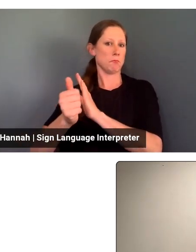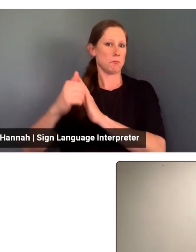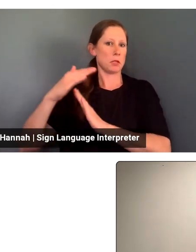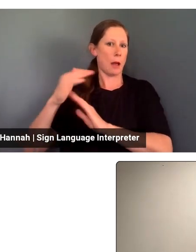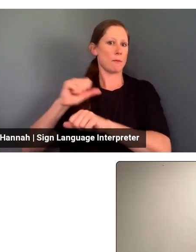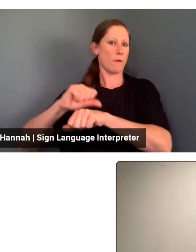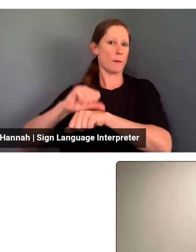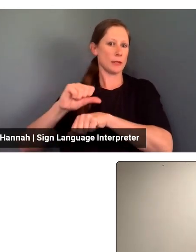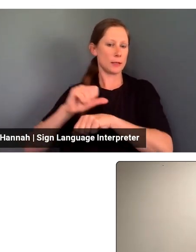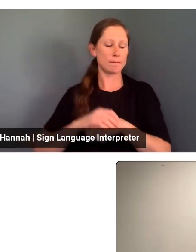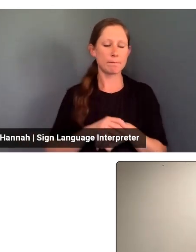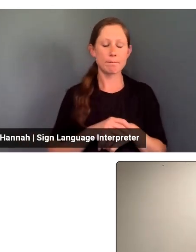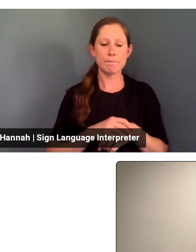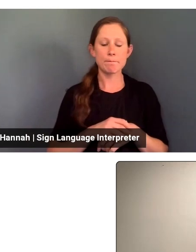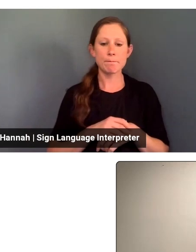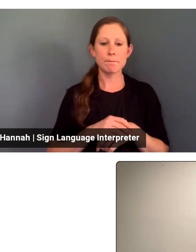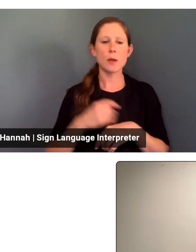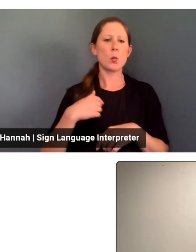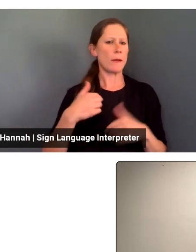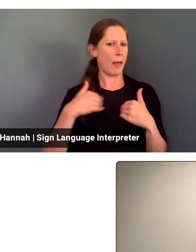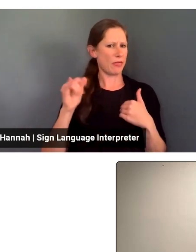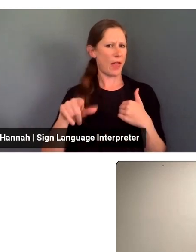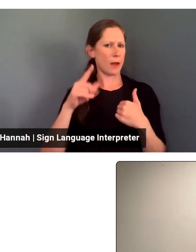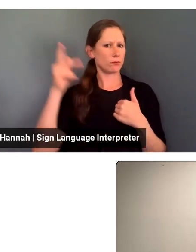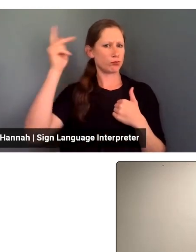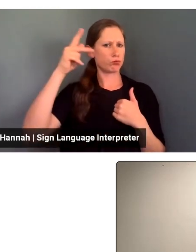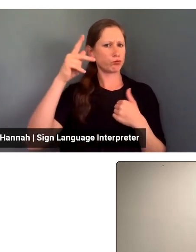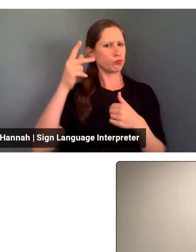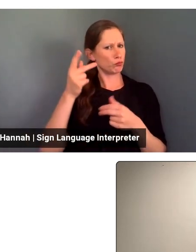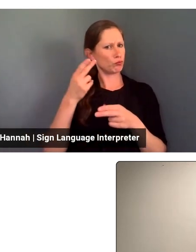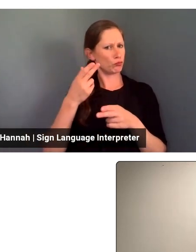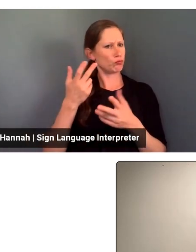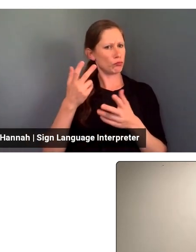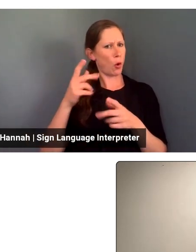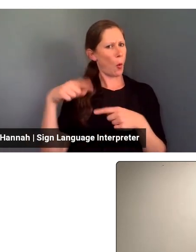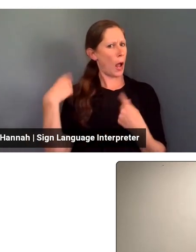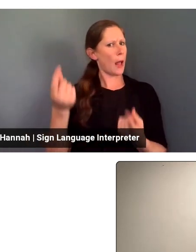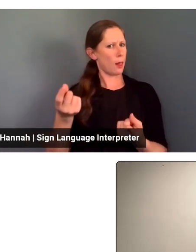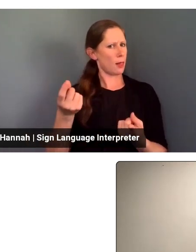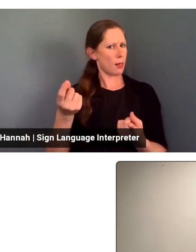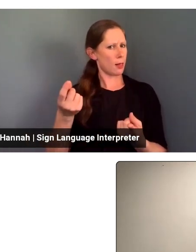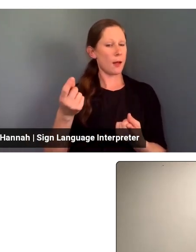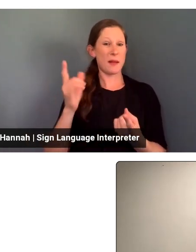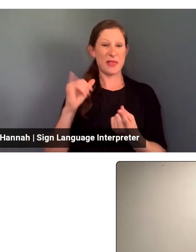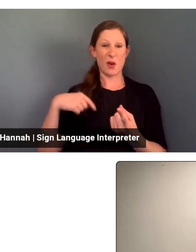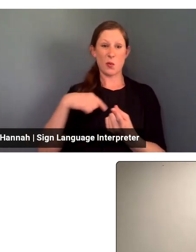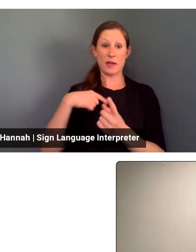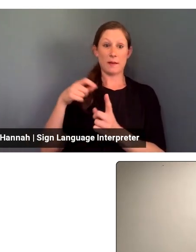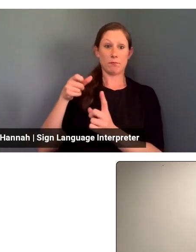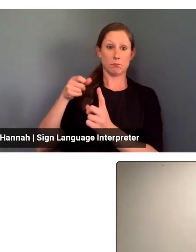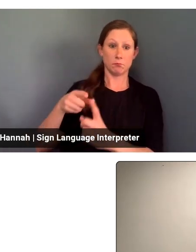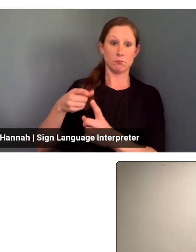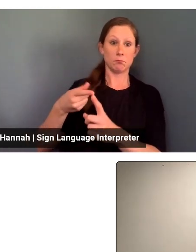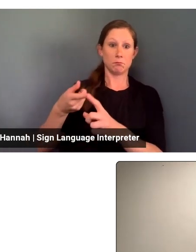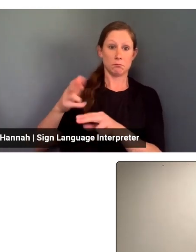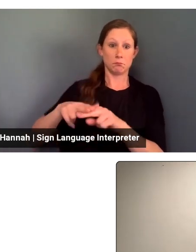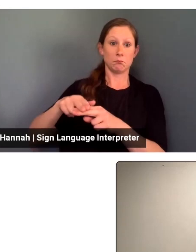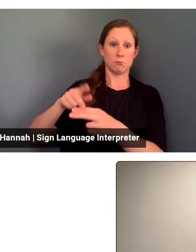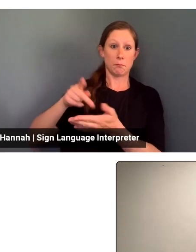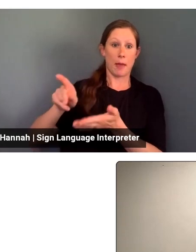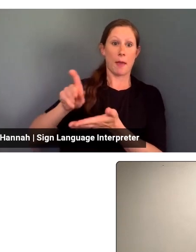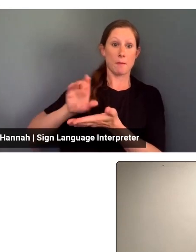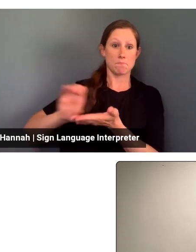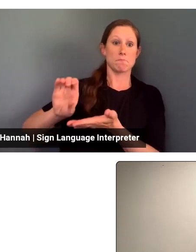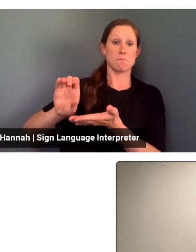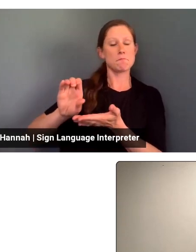while we've had that for a little while, I don't know that we have activated that quite as much as we are right now. Mm-hmm.